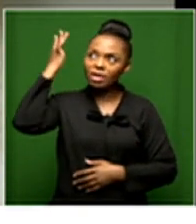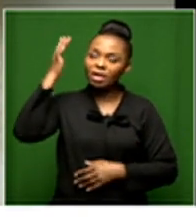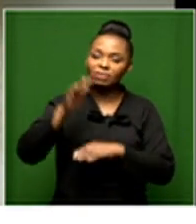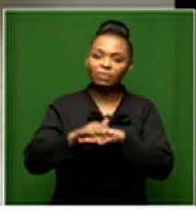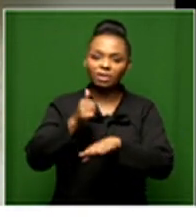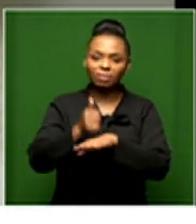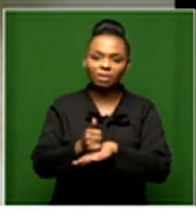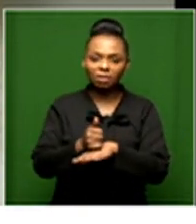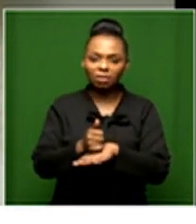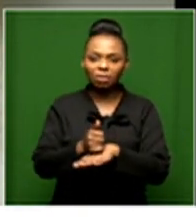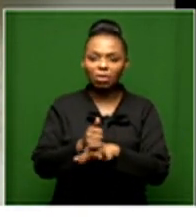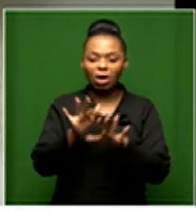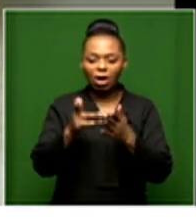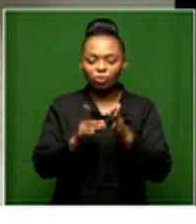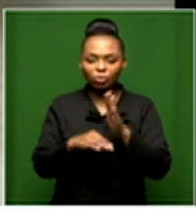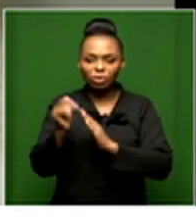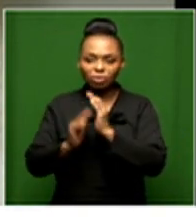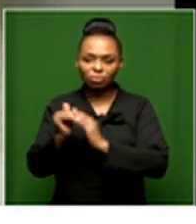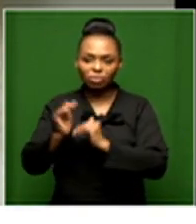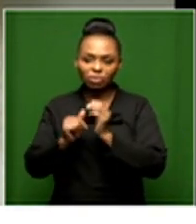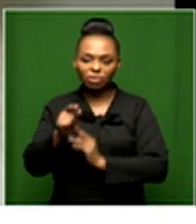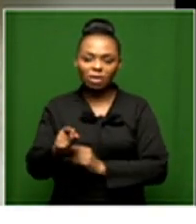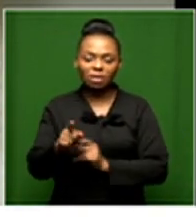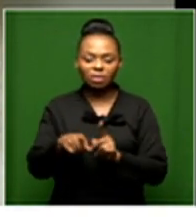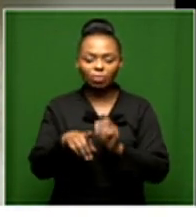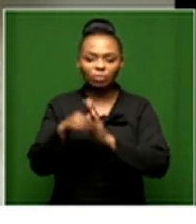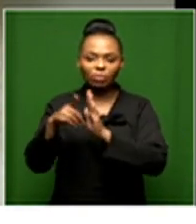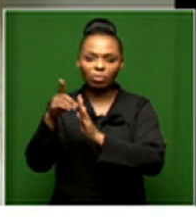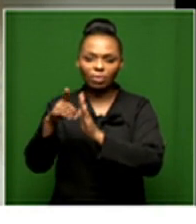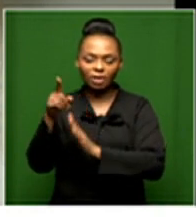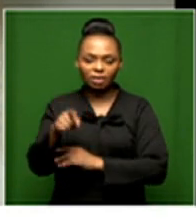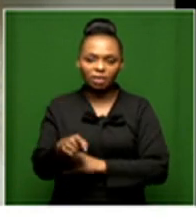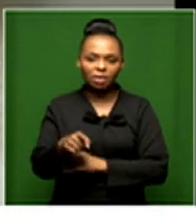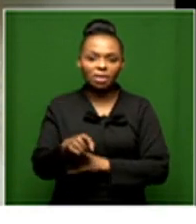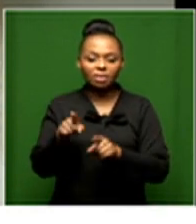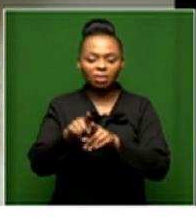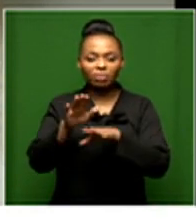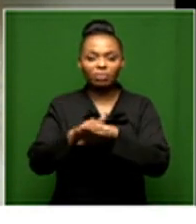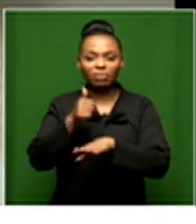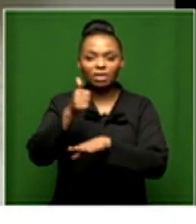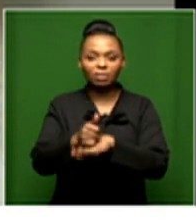fundamentals of a developer, which must and which will remain. Those fundamental